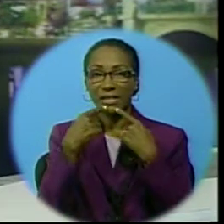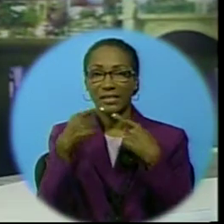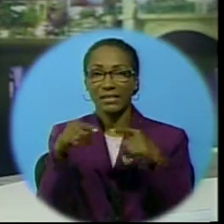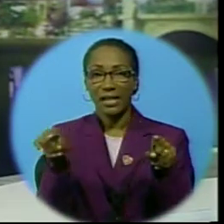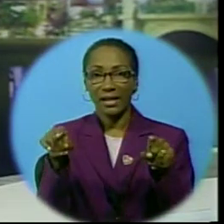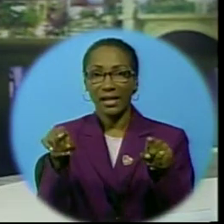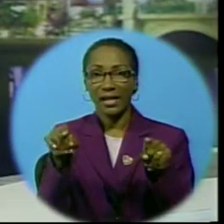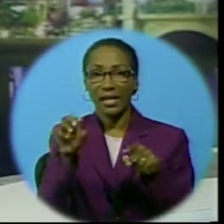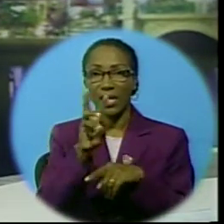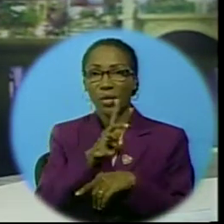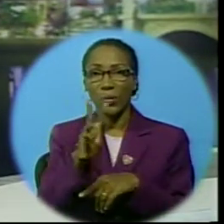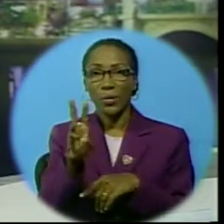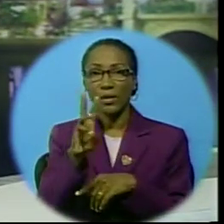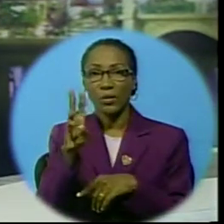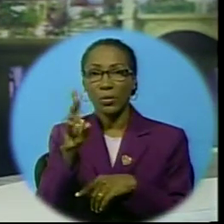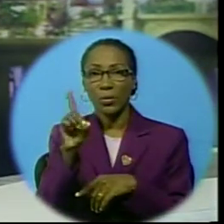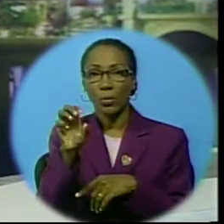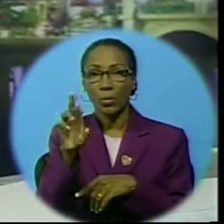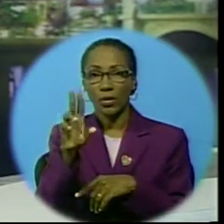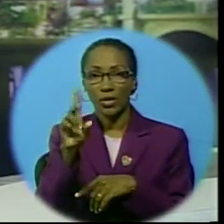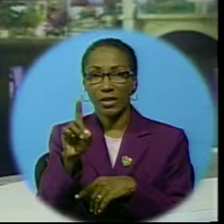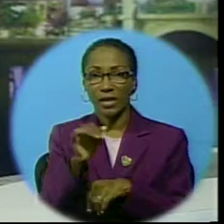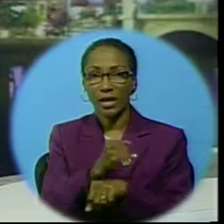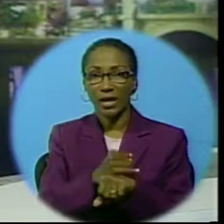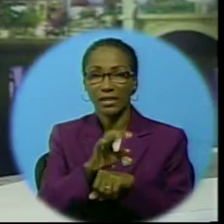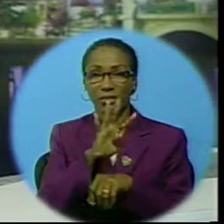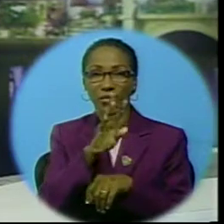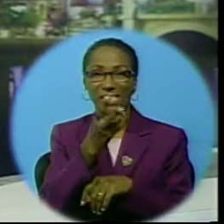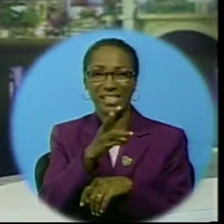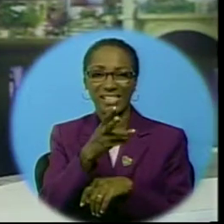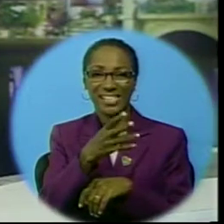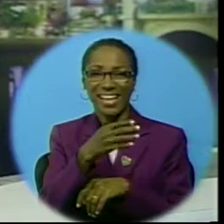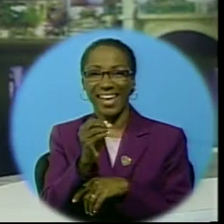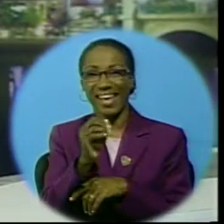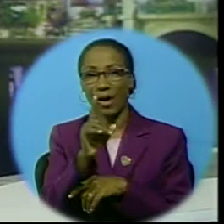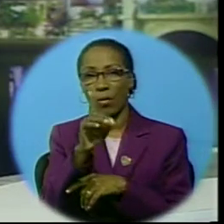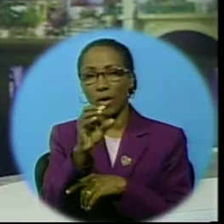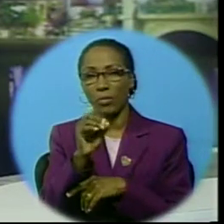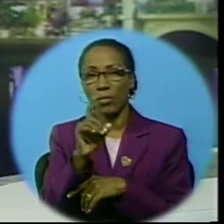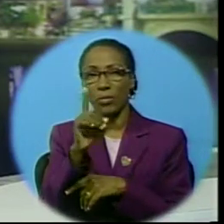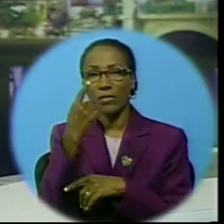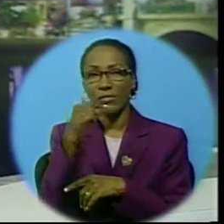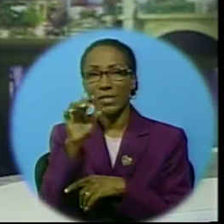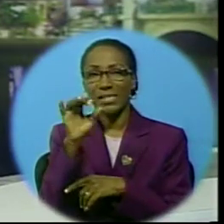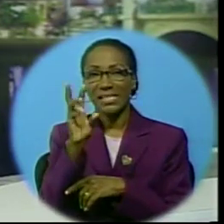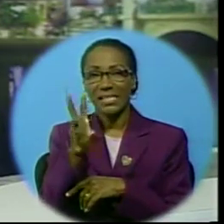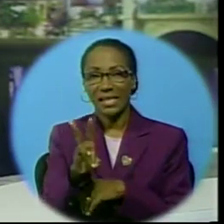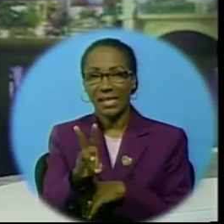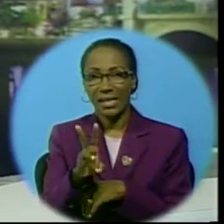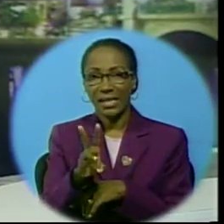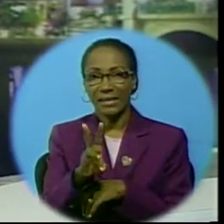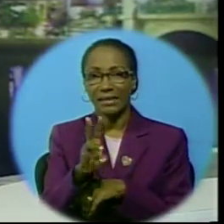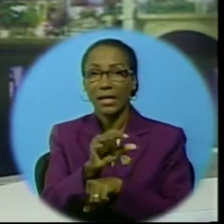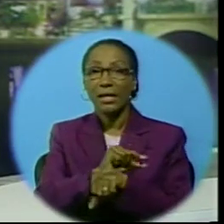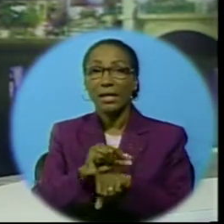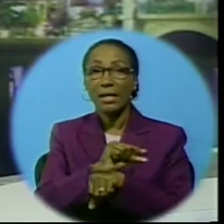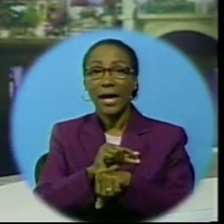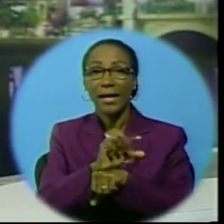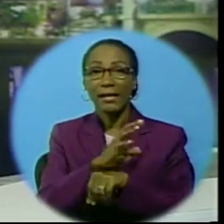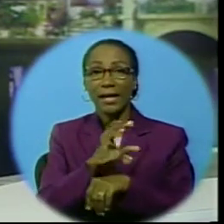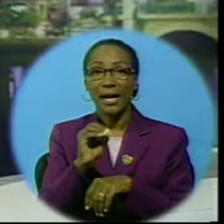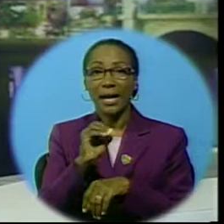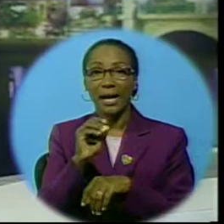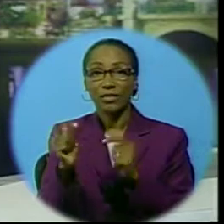Islands 416 and 101 for 6. Now in the other games across the region, leaders Guyana Jaguars and TNT Red Force played to a